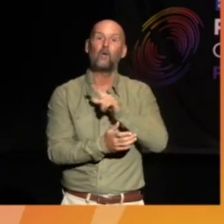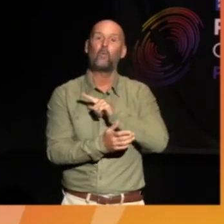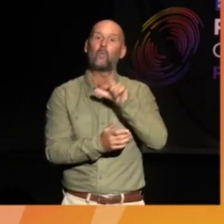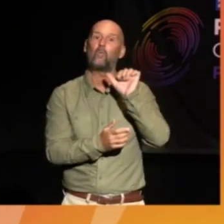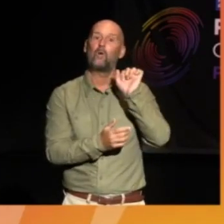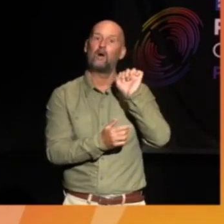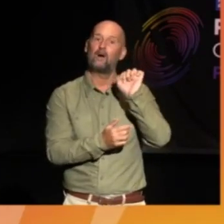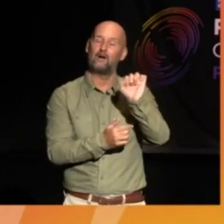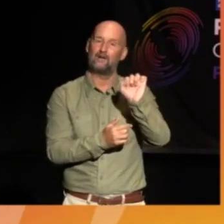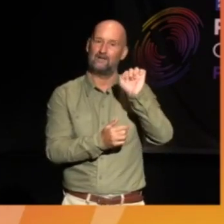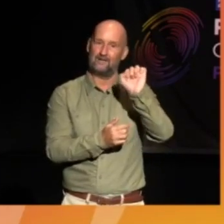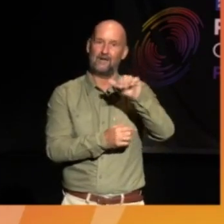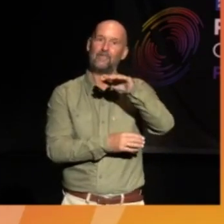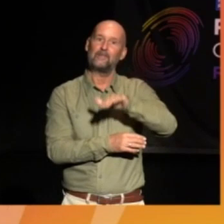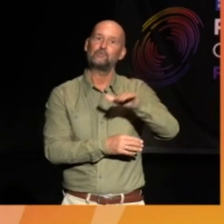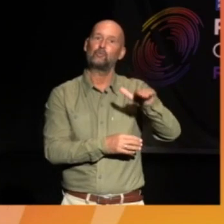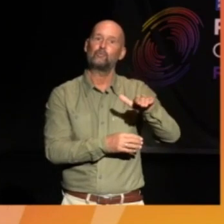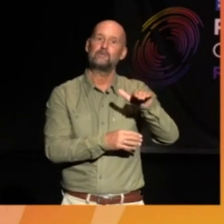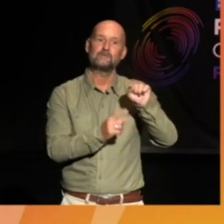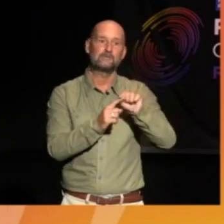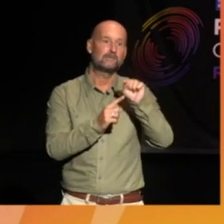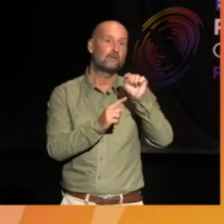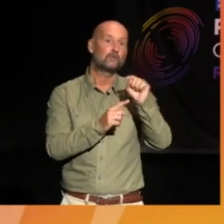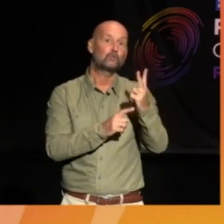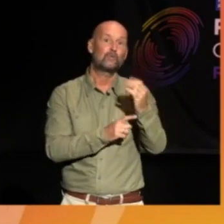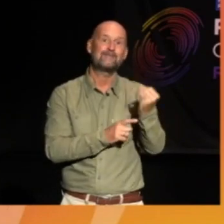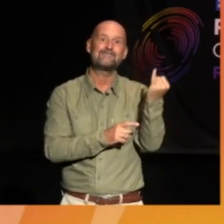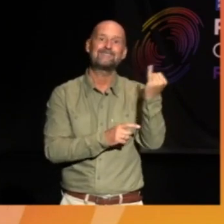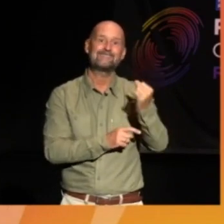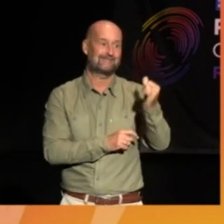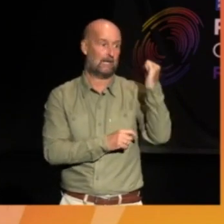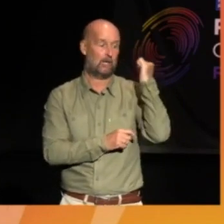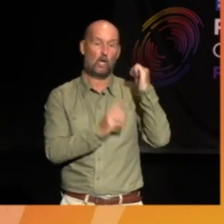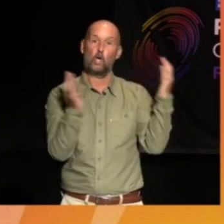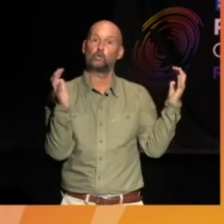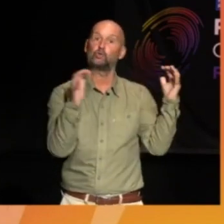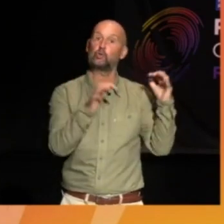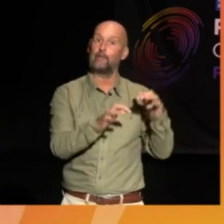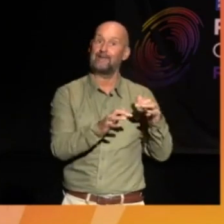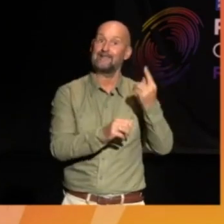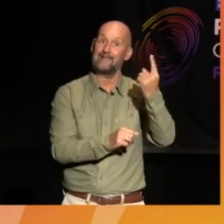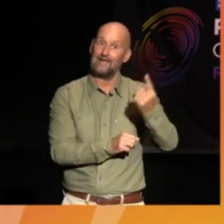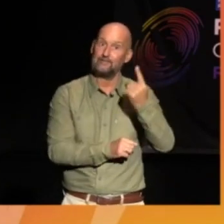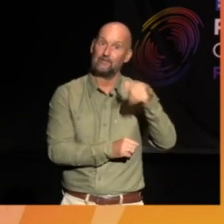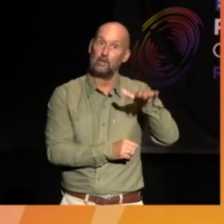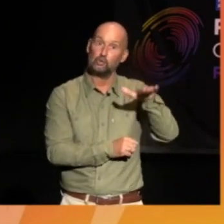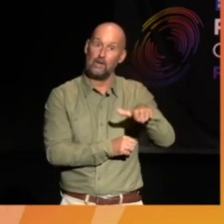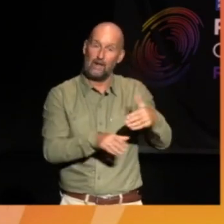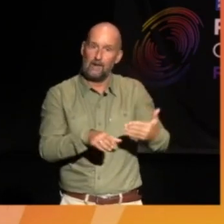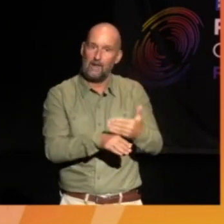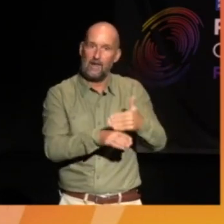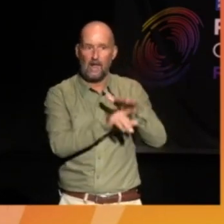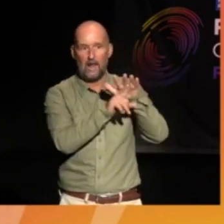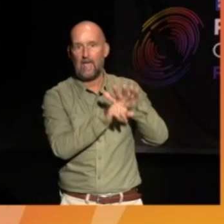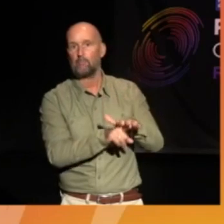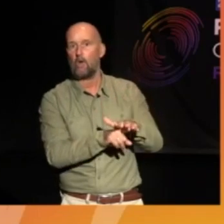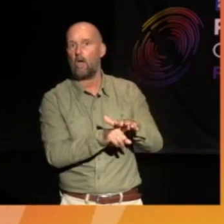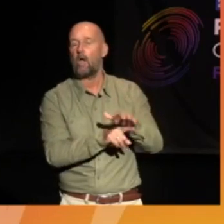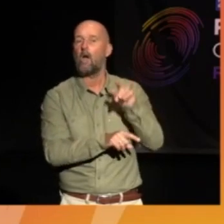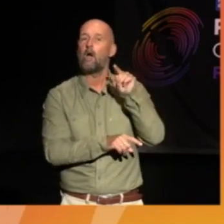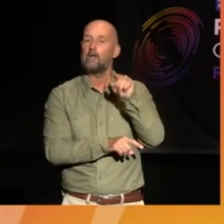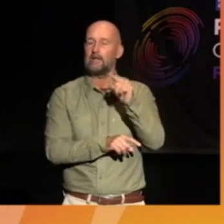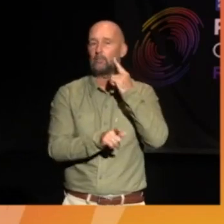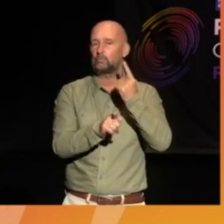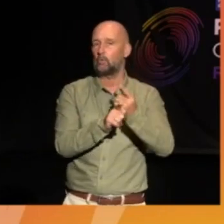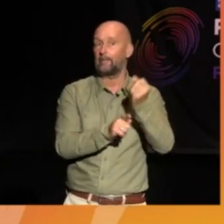leaders for the Children's Summit in 2016. And he was himself a child labourer, and he's going to talk about his experiences as